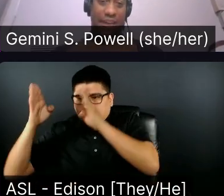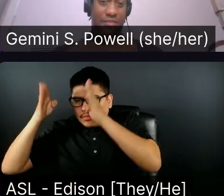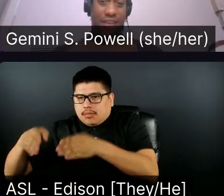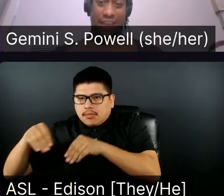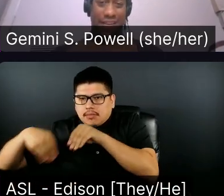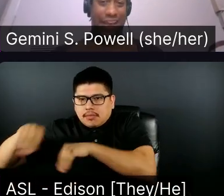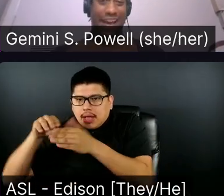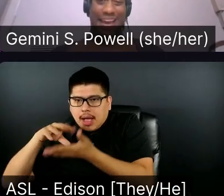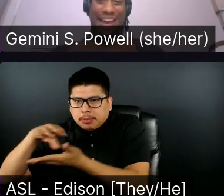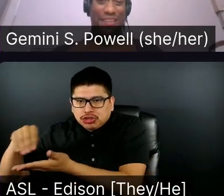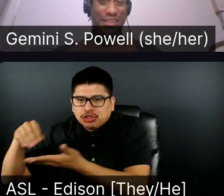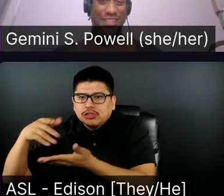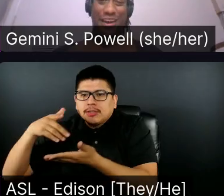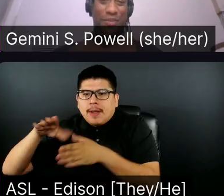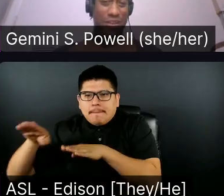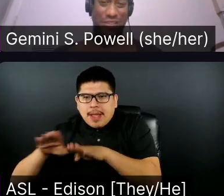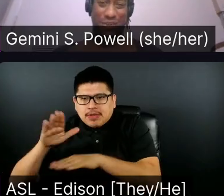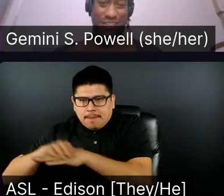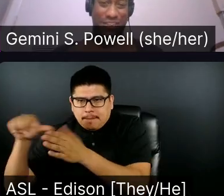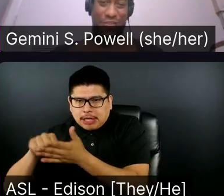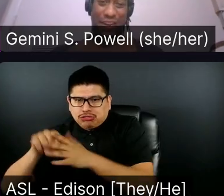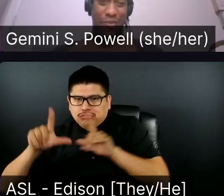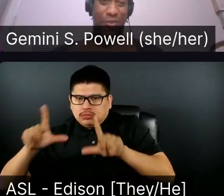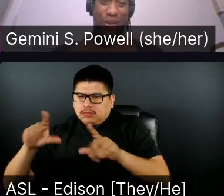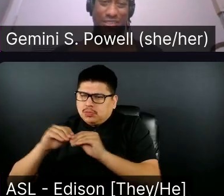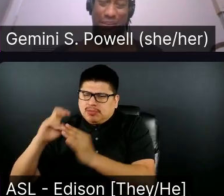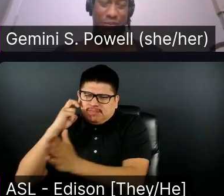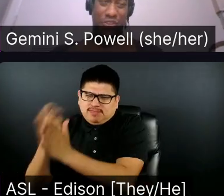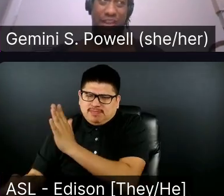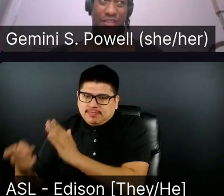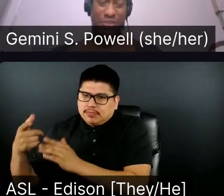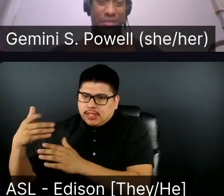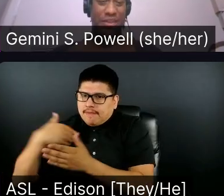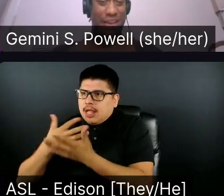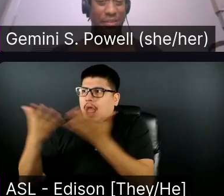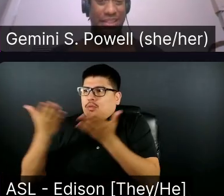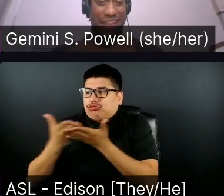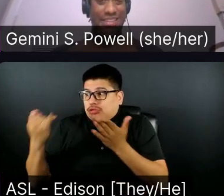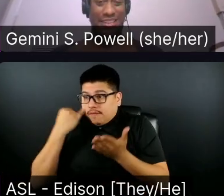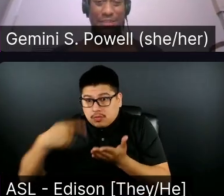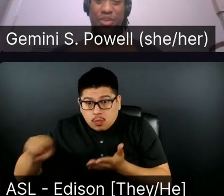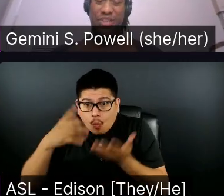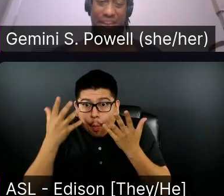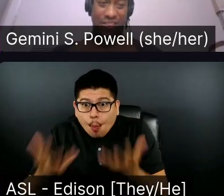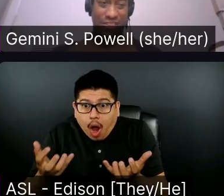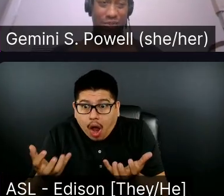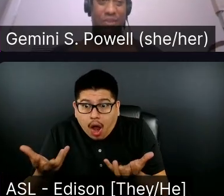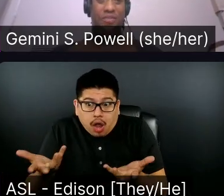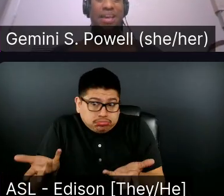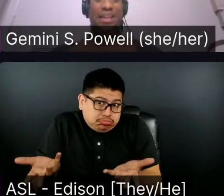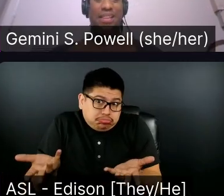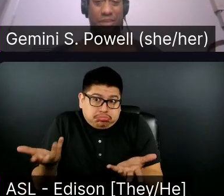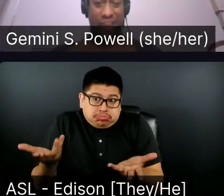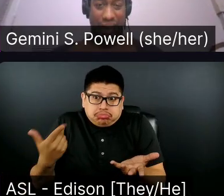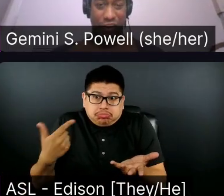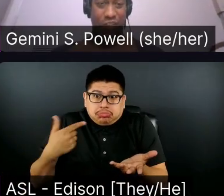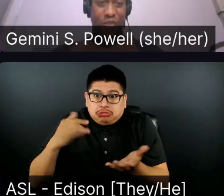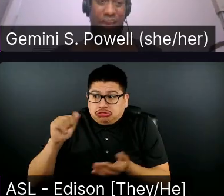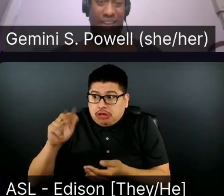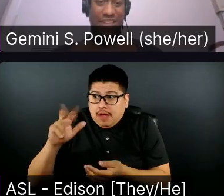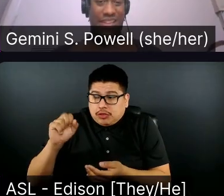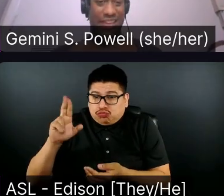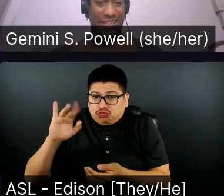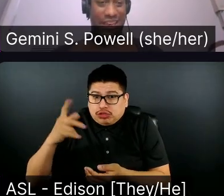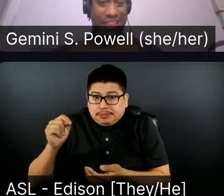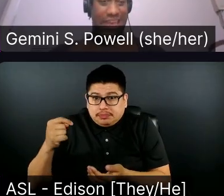deep dive, and I have a ton of resources if anyone wants them for JavaScript, but that's a deeper dive into sort of the behavior